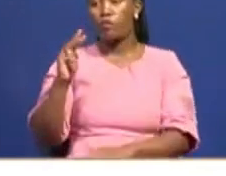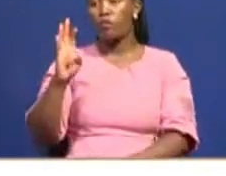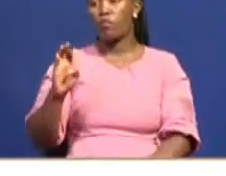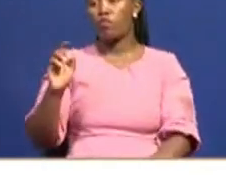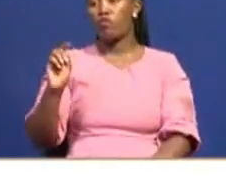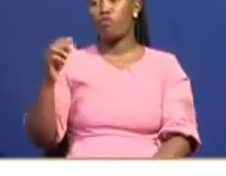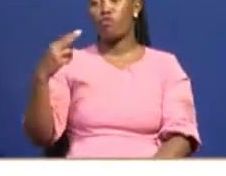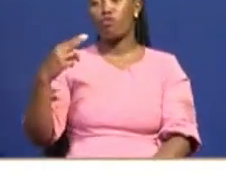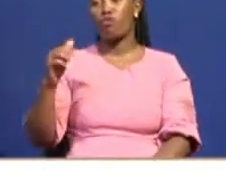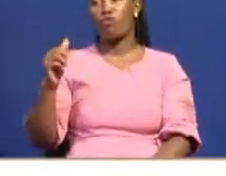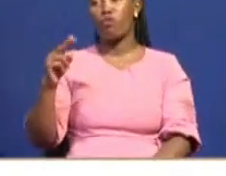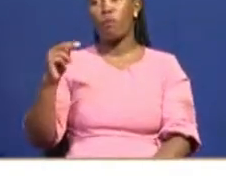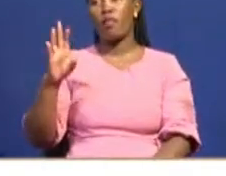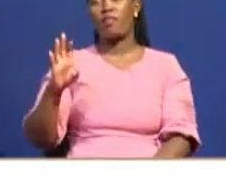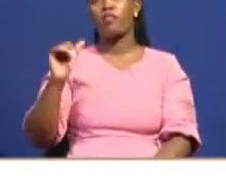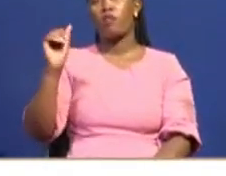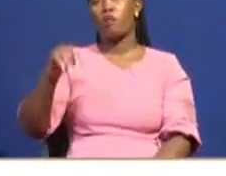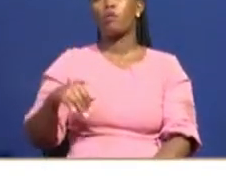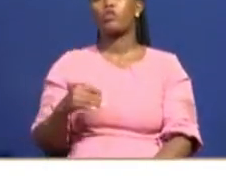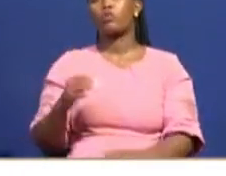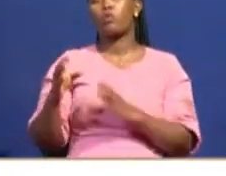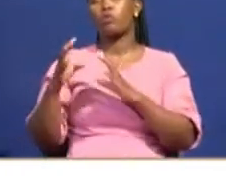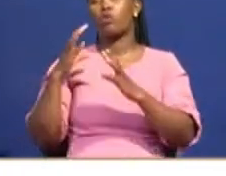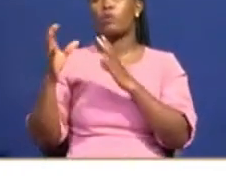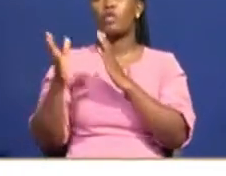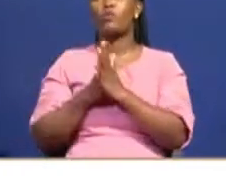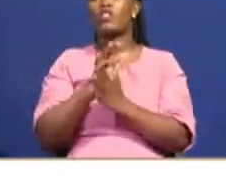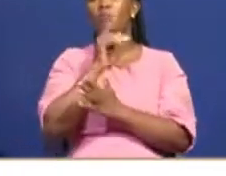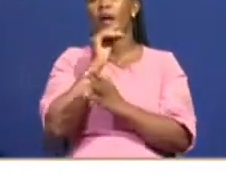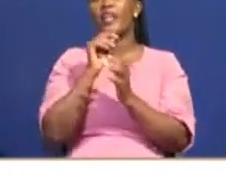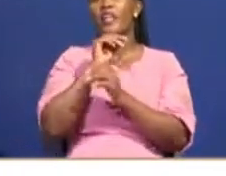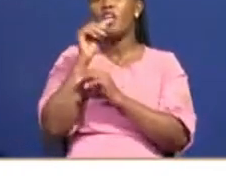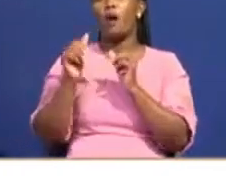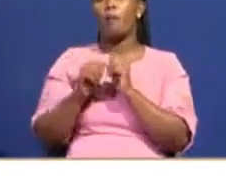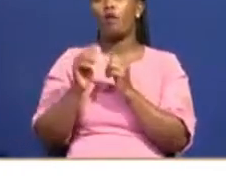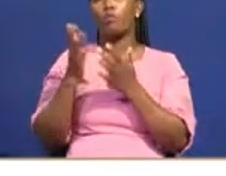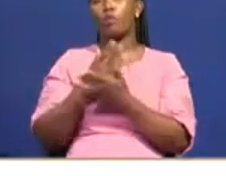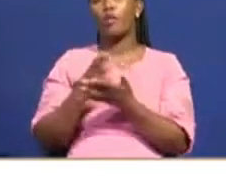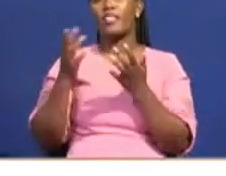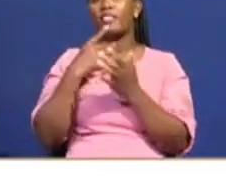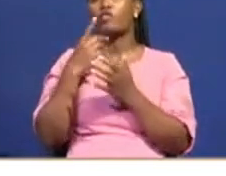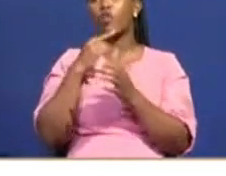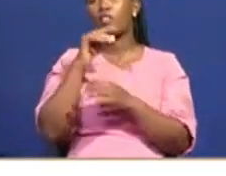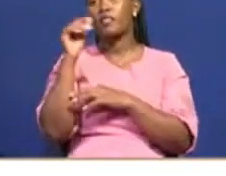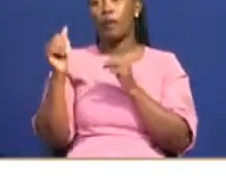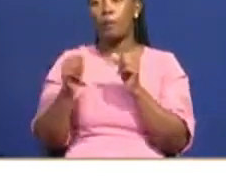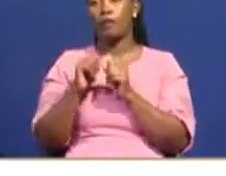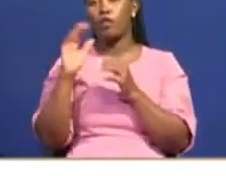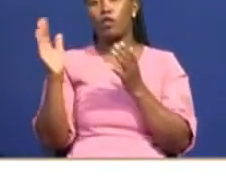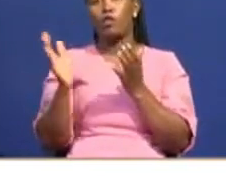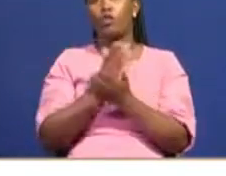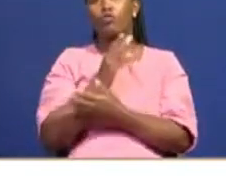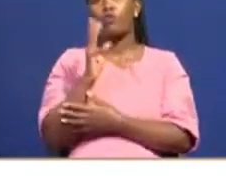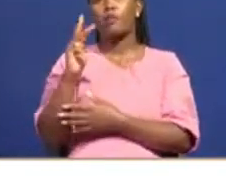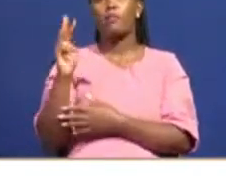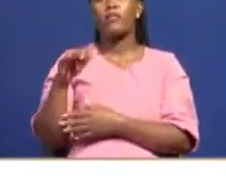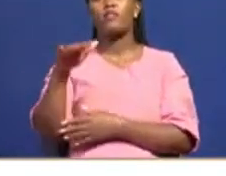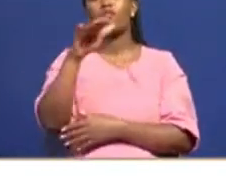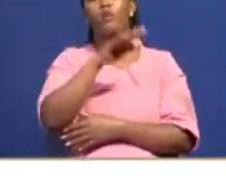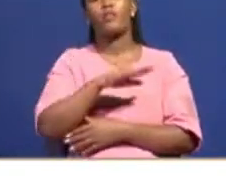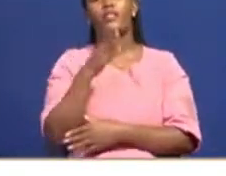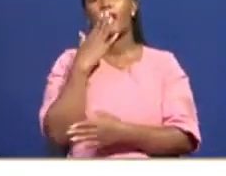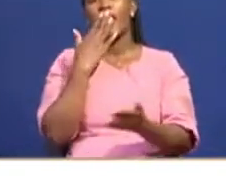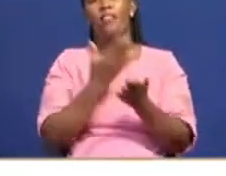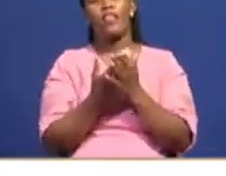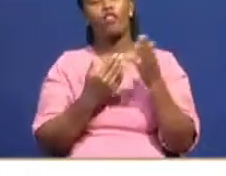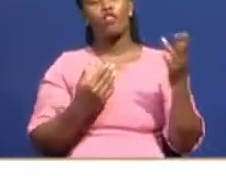You can contact Wanjuki, obviously, for the product he talks about that eliminates methane gas from the environment. Thank you, both of you,